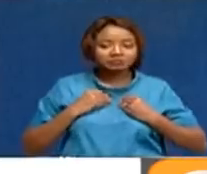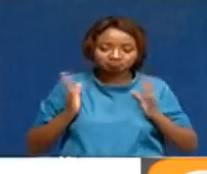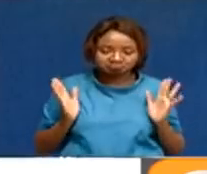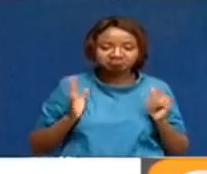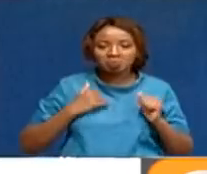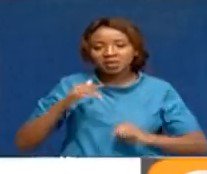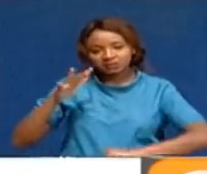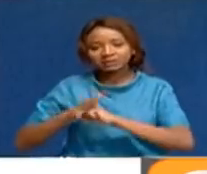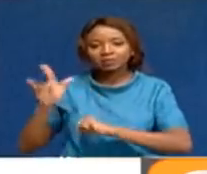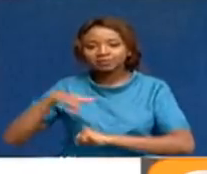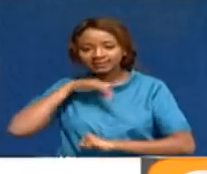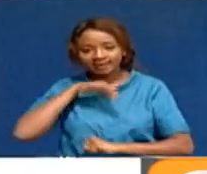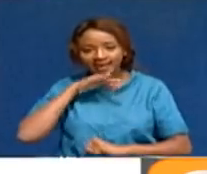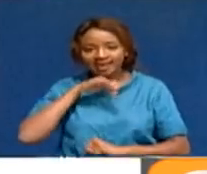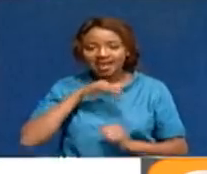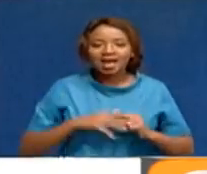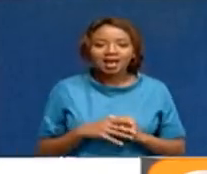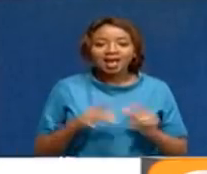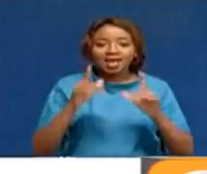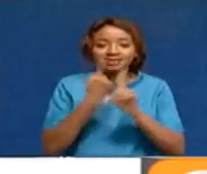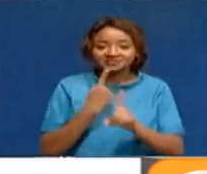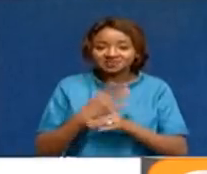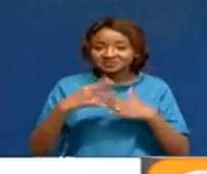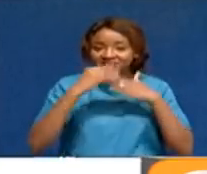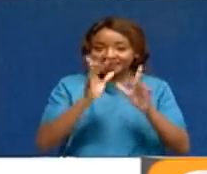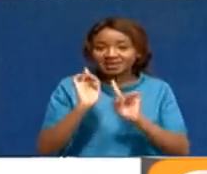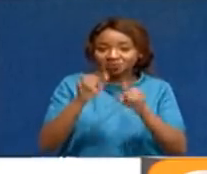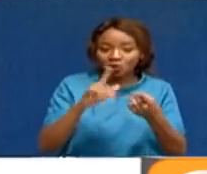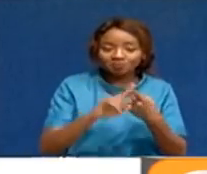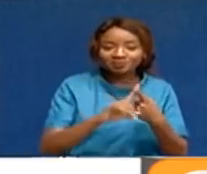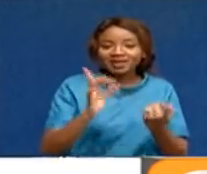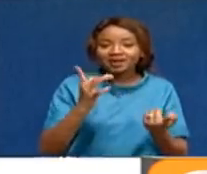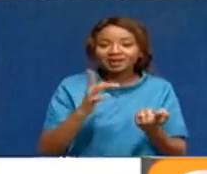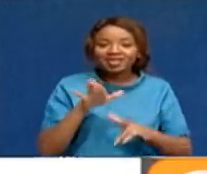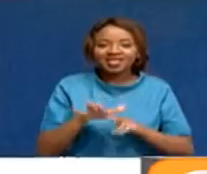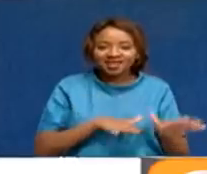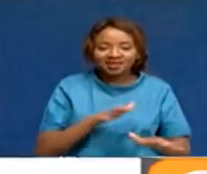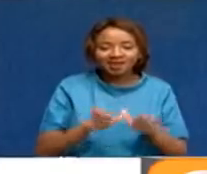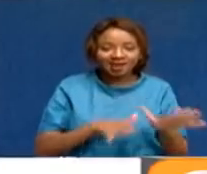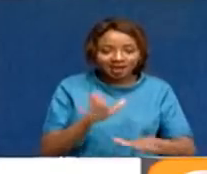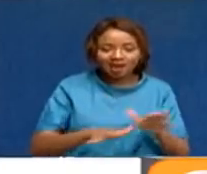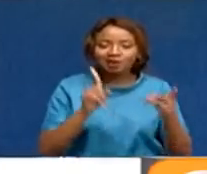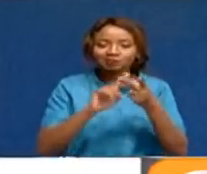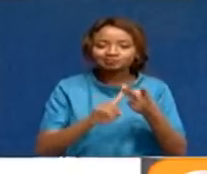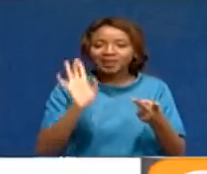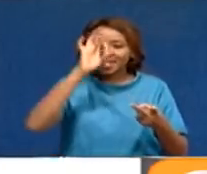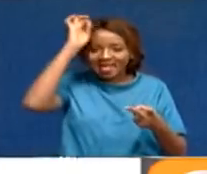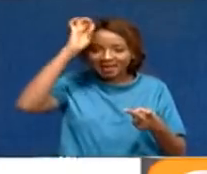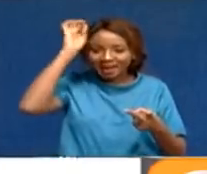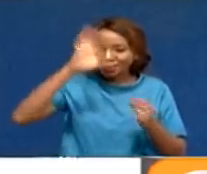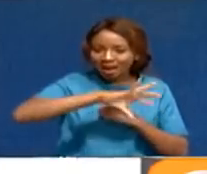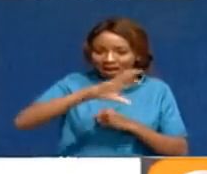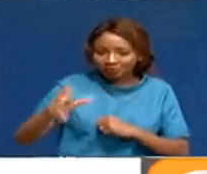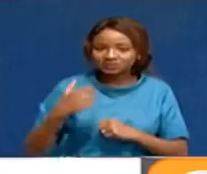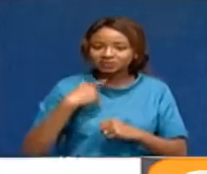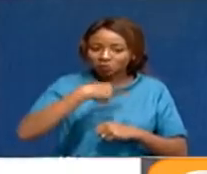la Umoja Movement, while the leaders who toured Kirinyaga and Nyandarua counties to popularize the Jubilee Party ahead of the National Delegates Conference on